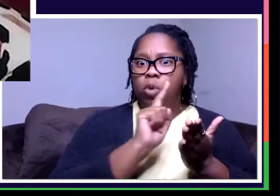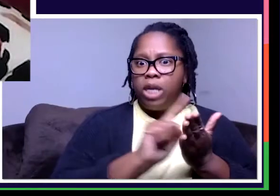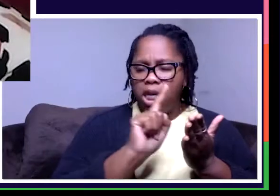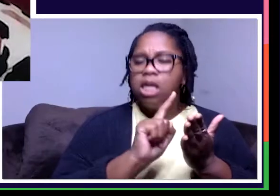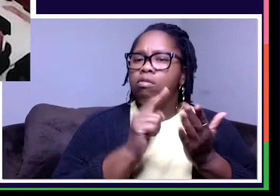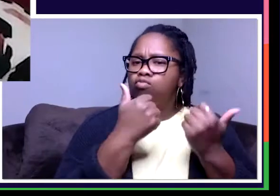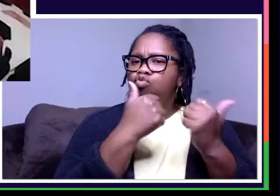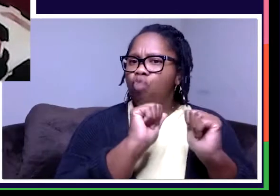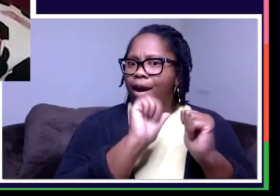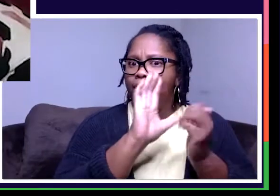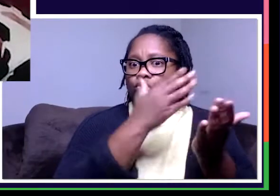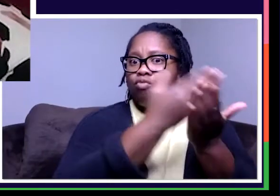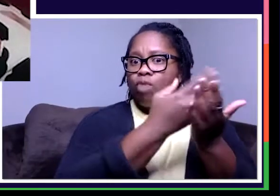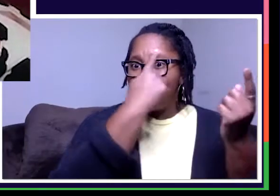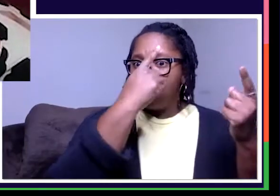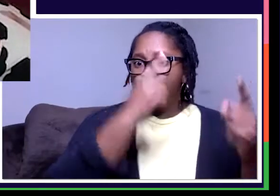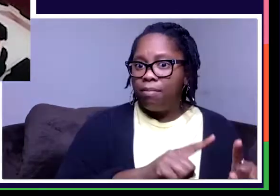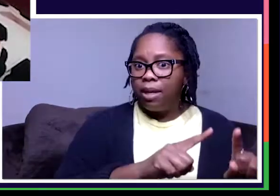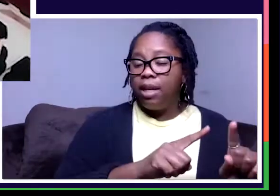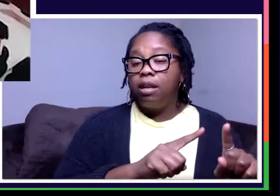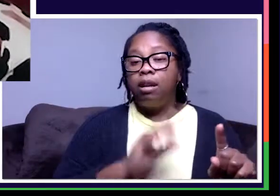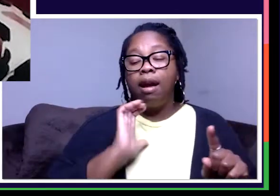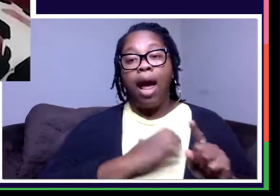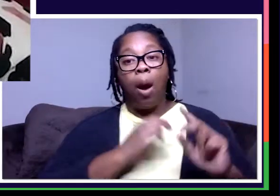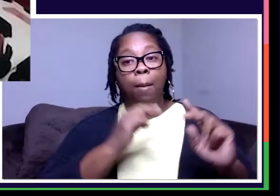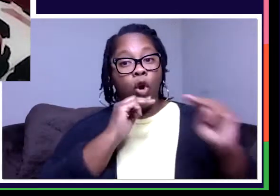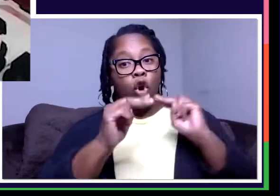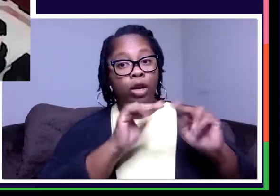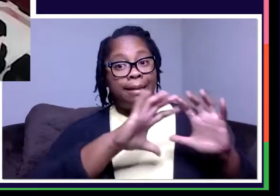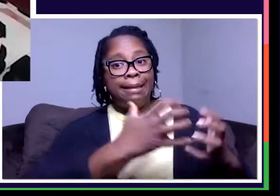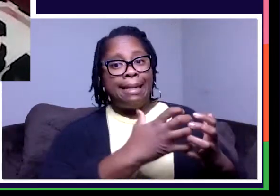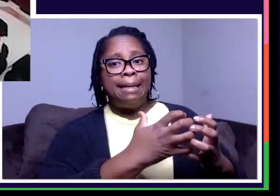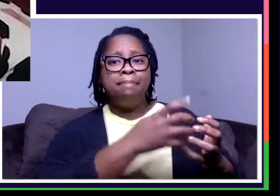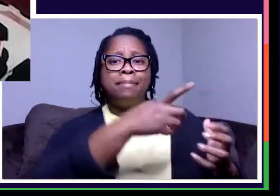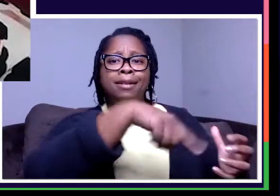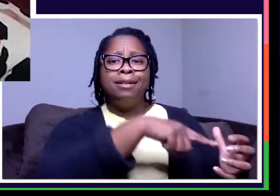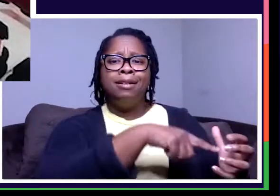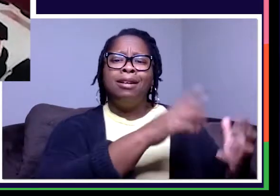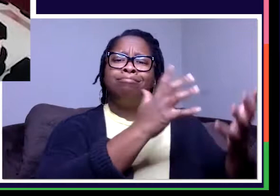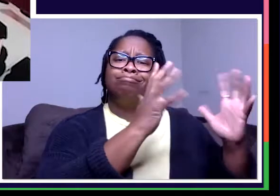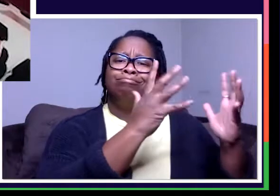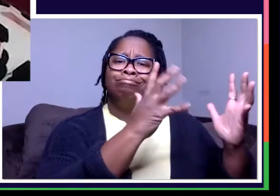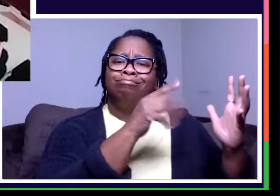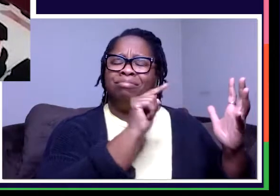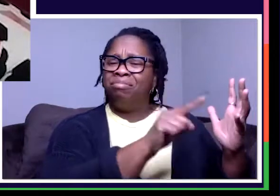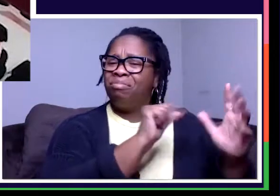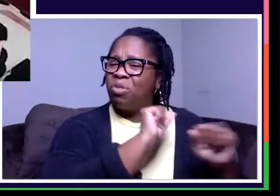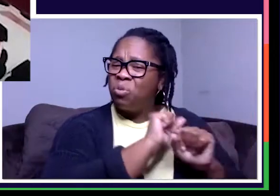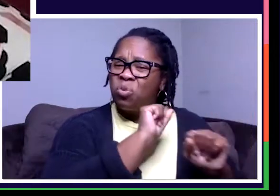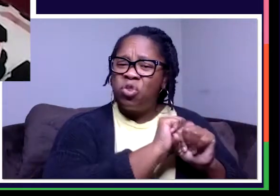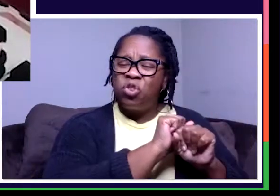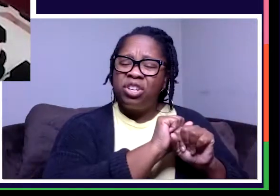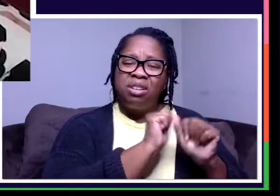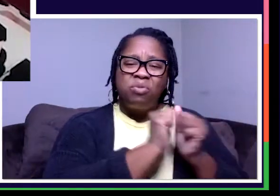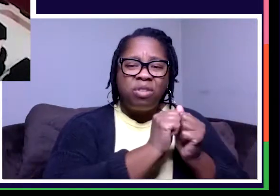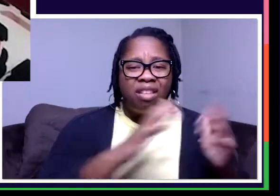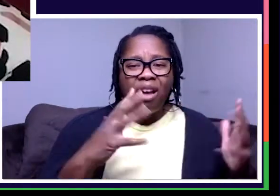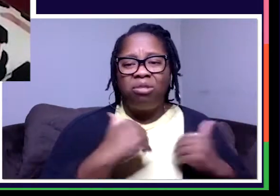every week to try to reach an agreement. Big shout out to our bargaining team who has been